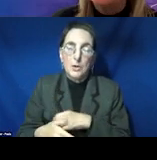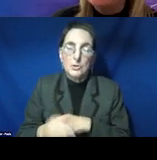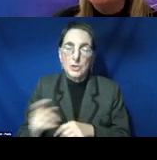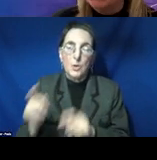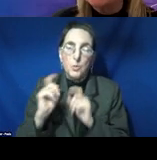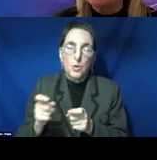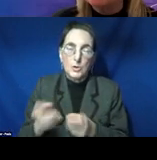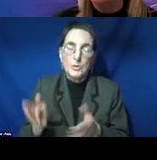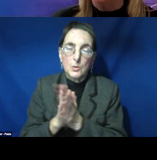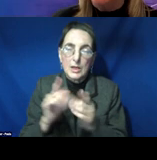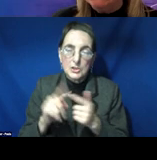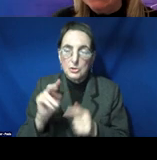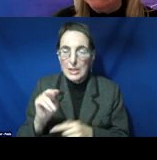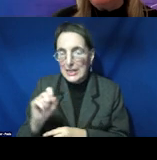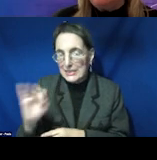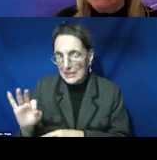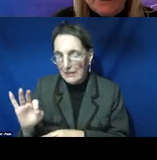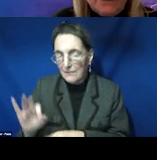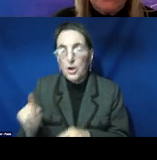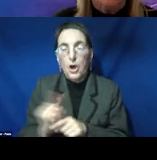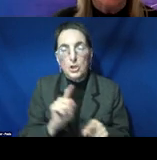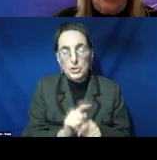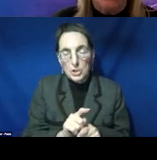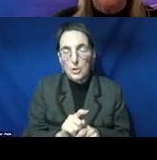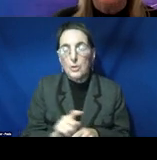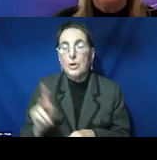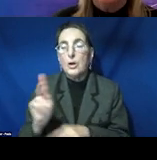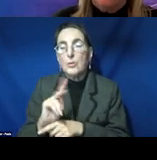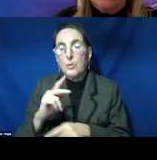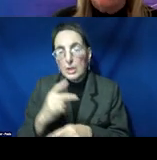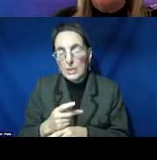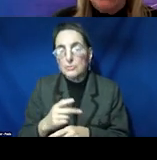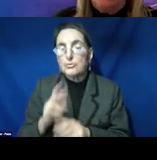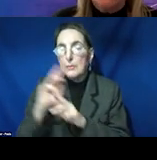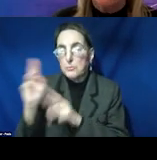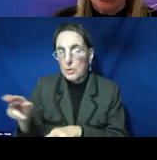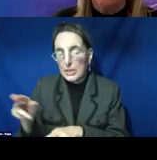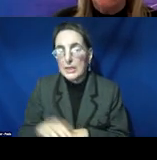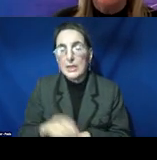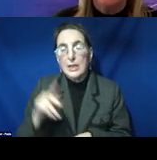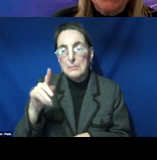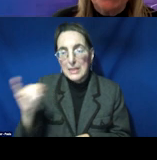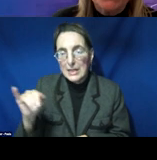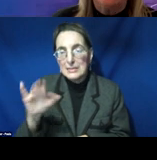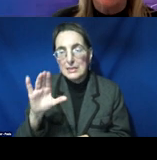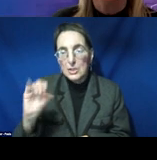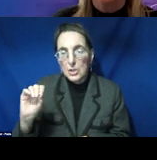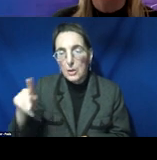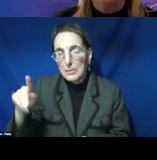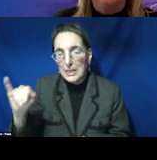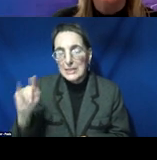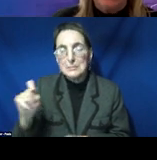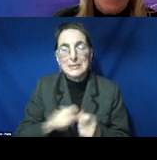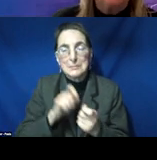at the time of project reporting, again, an existing requirement, PIs and co-PIs must specify